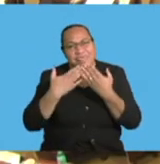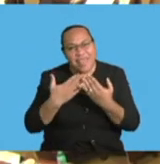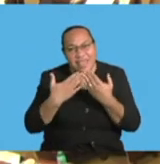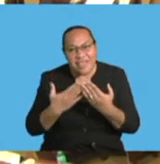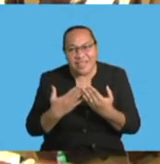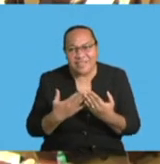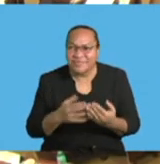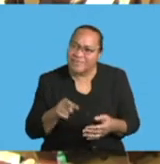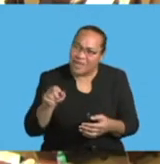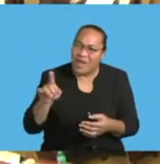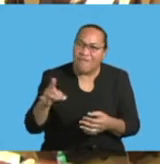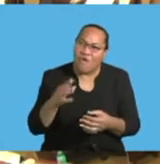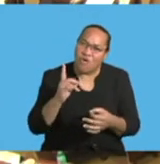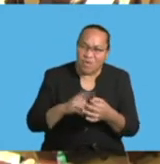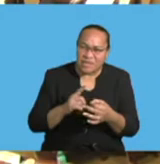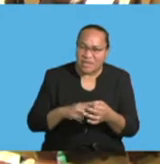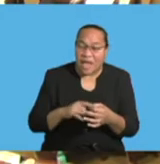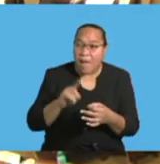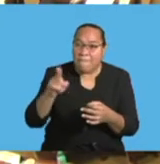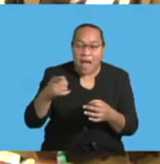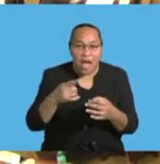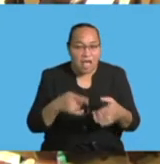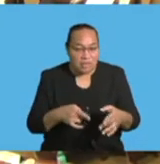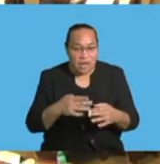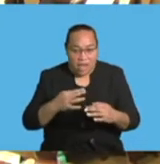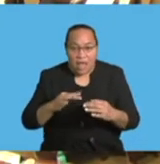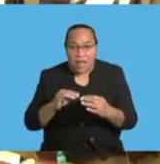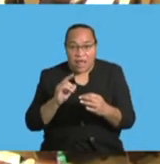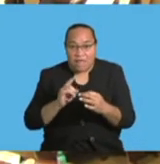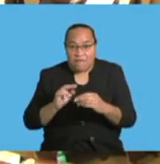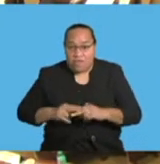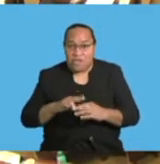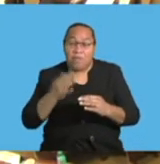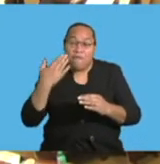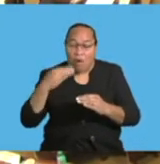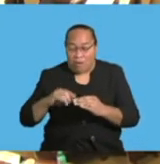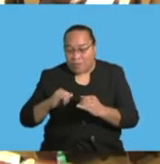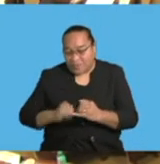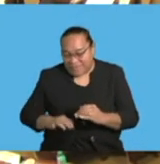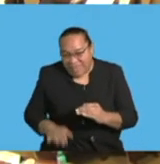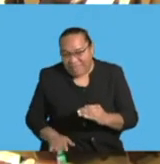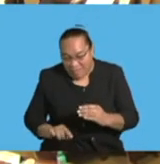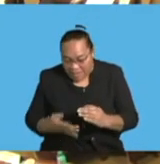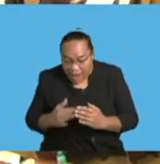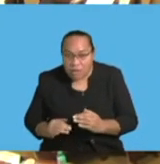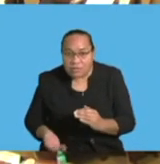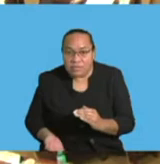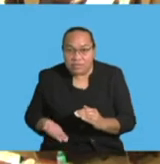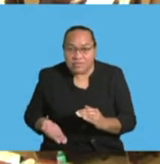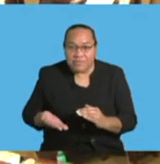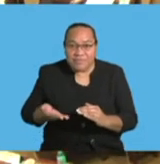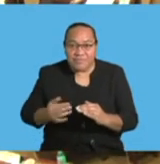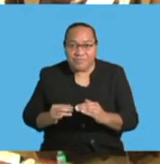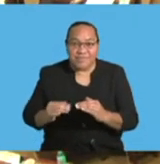take on the reasons for the upgrade, but I'd like to quote, Mr. Speaker, sir, from the report itself as to